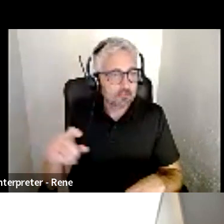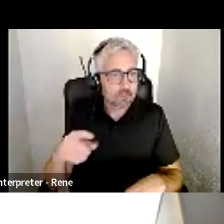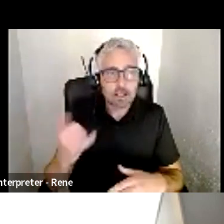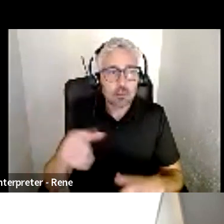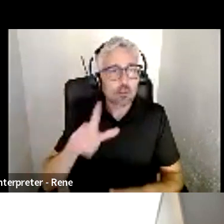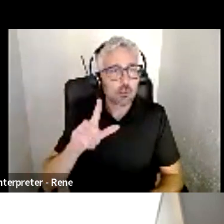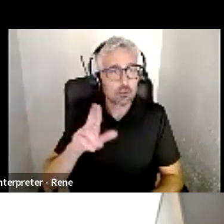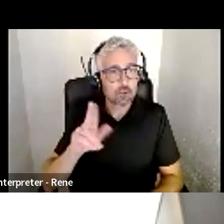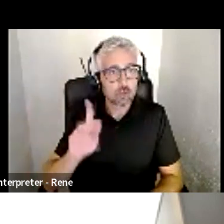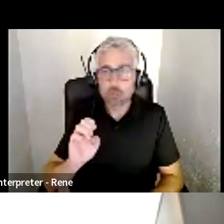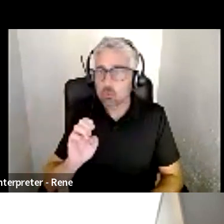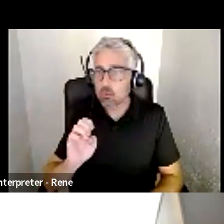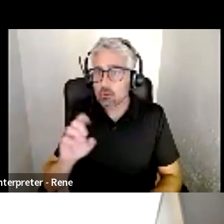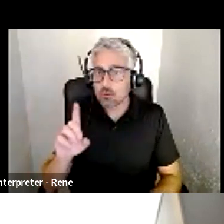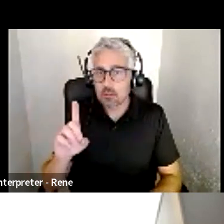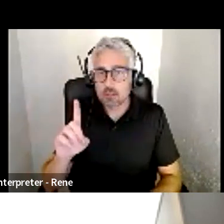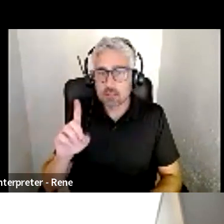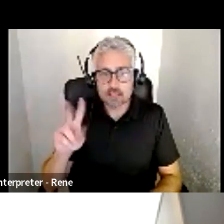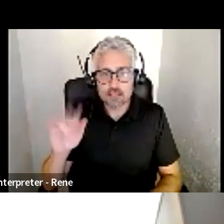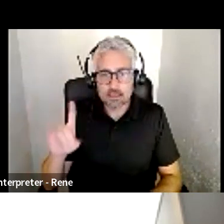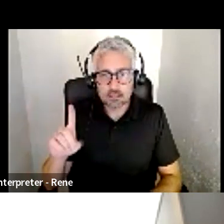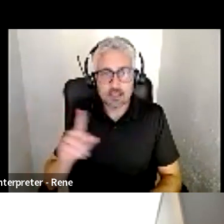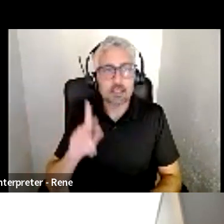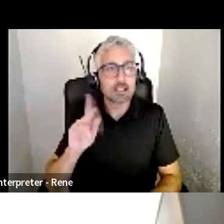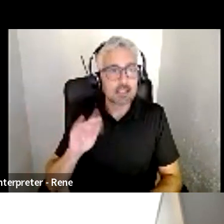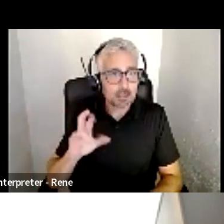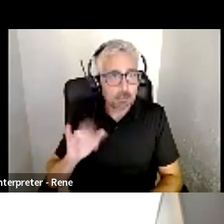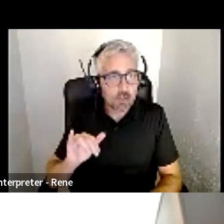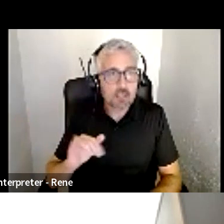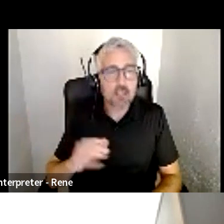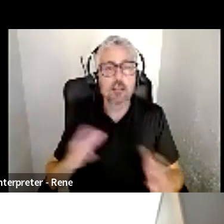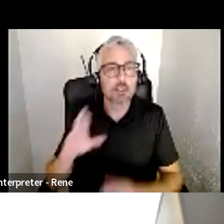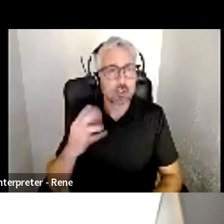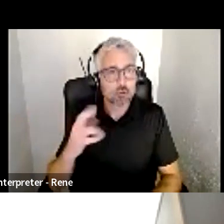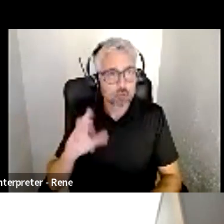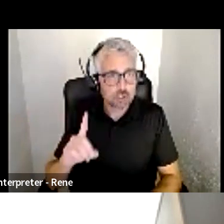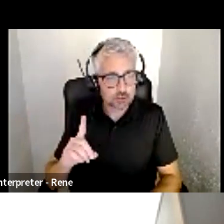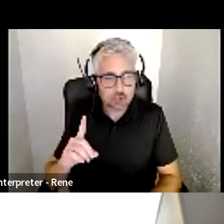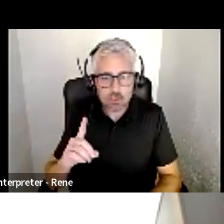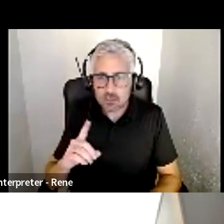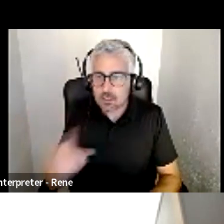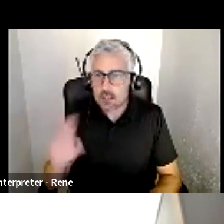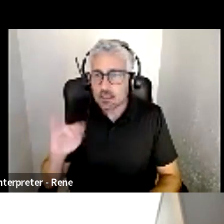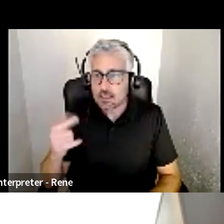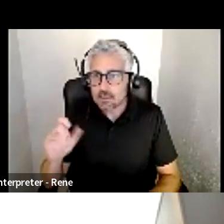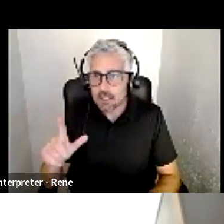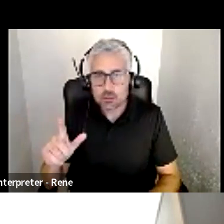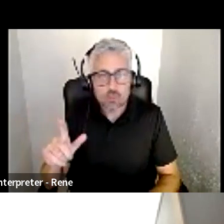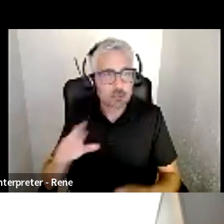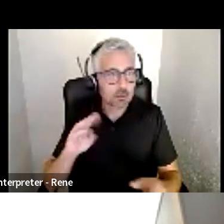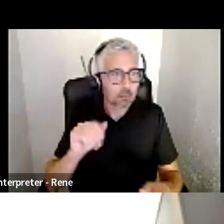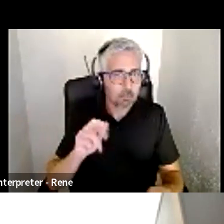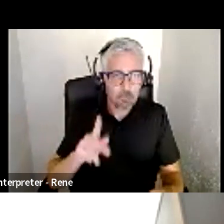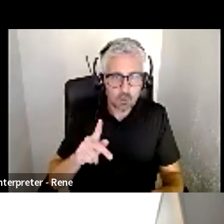Luke, David, Kimberly, Richard, we got Nigel,